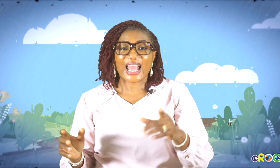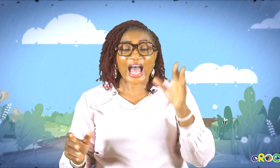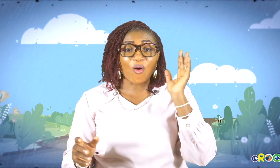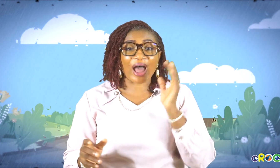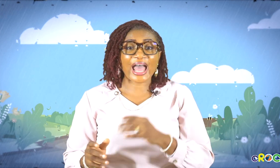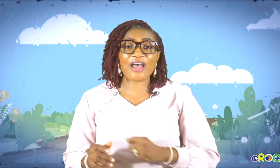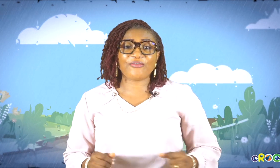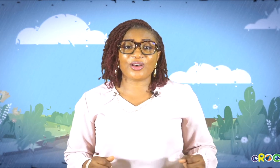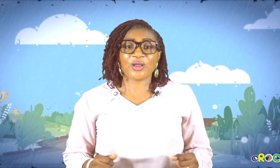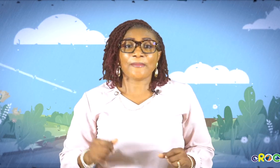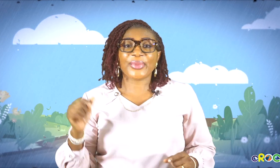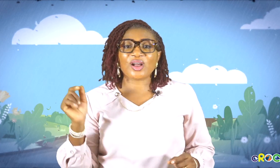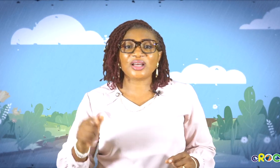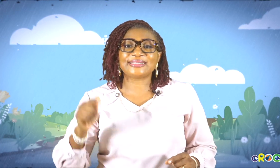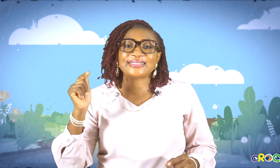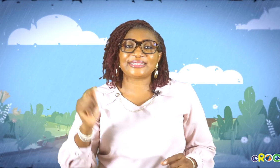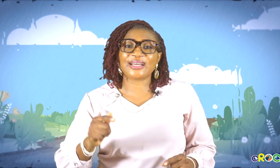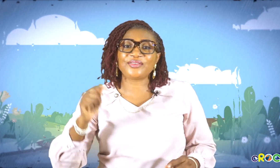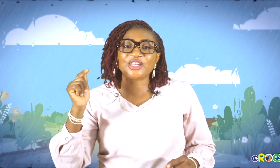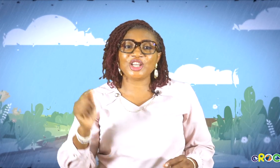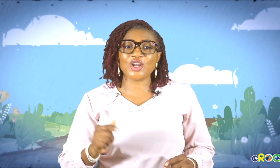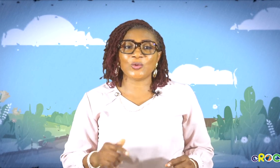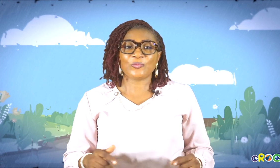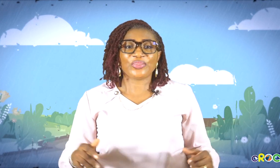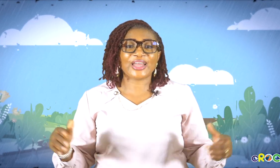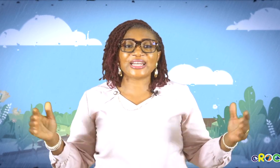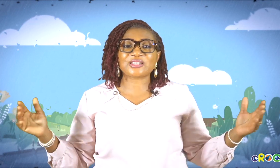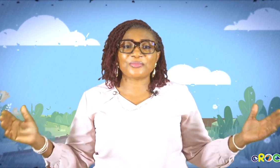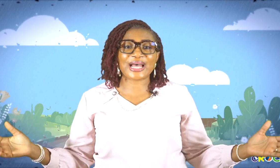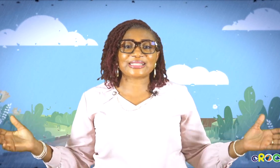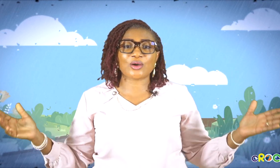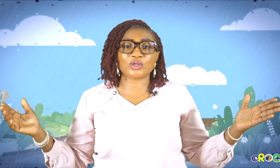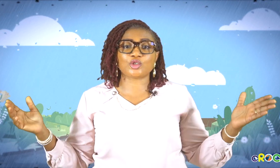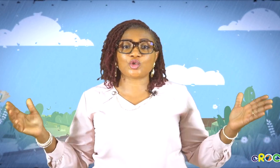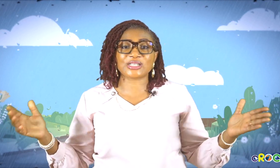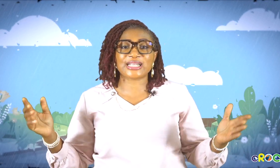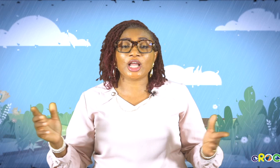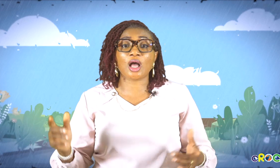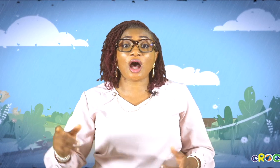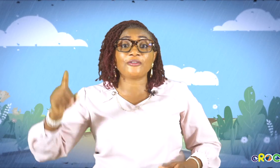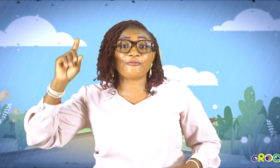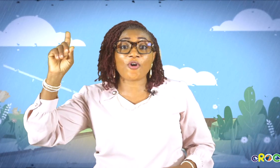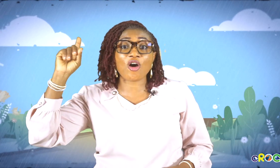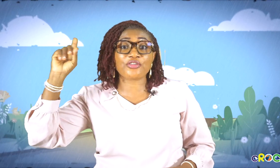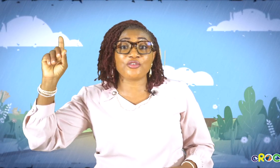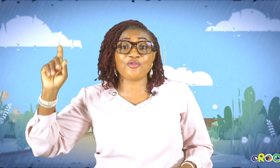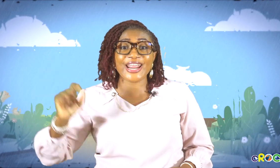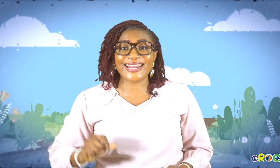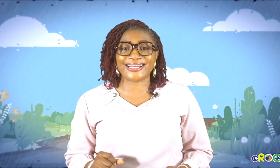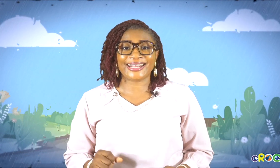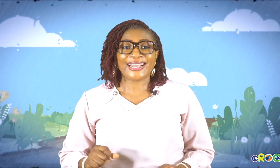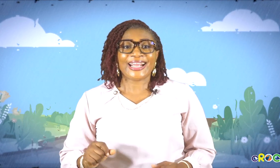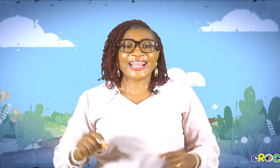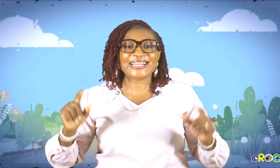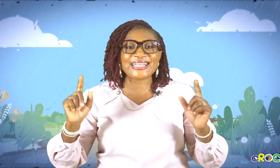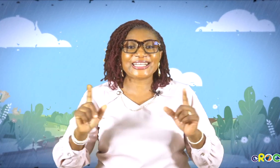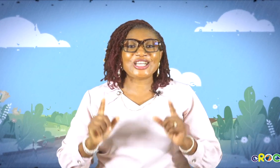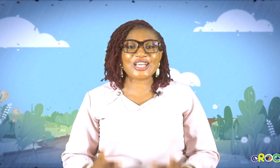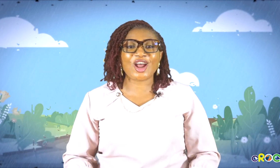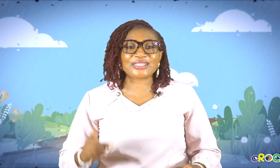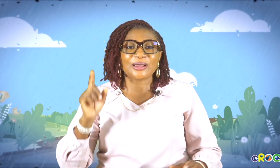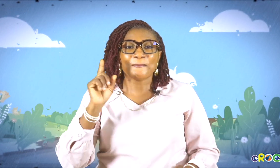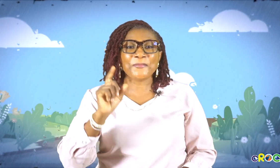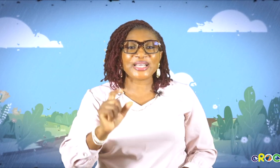right? However, because the servant knew that his master was trusting God for the rain, he